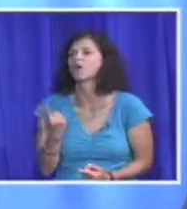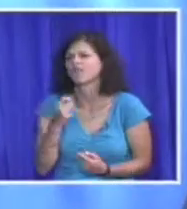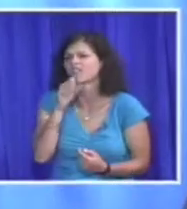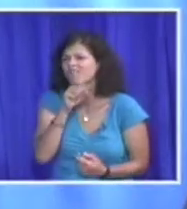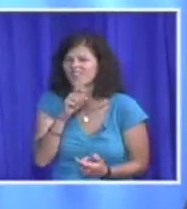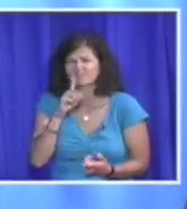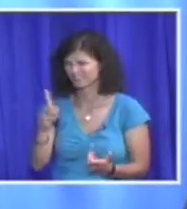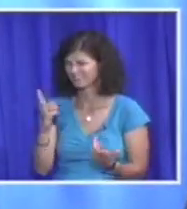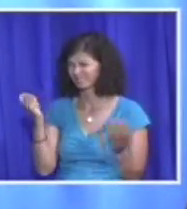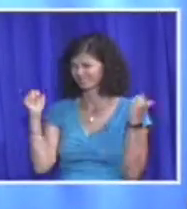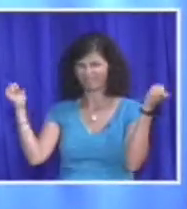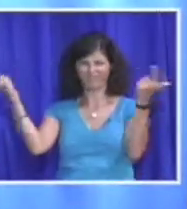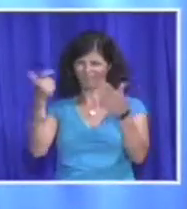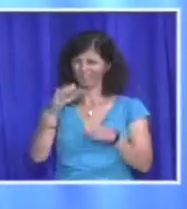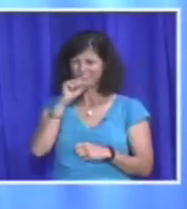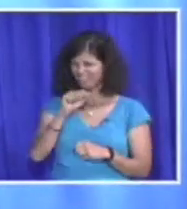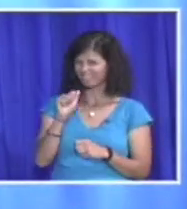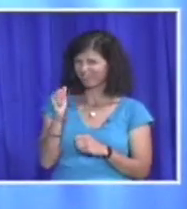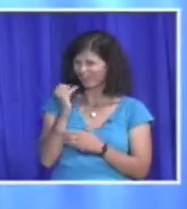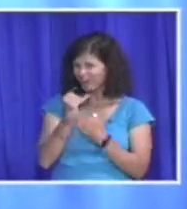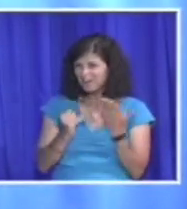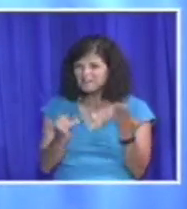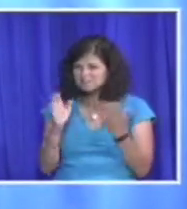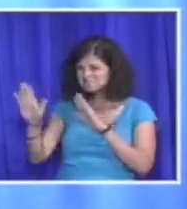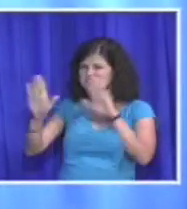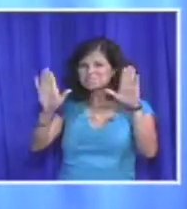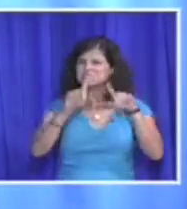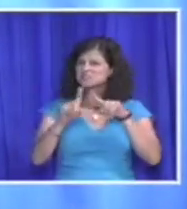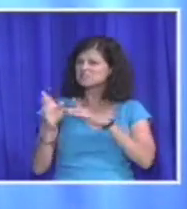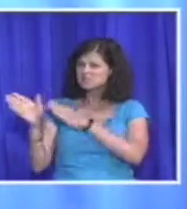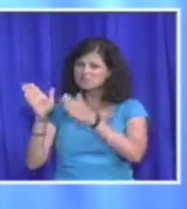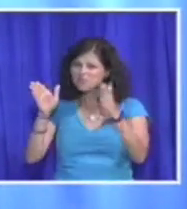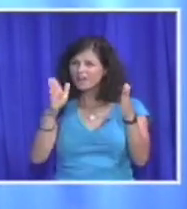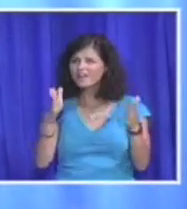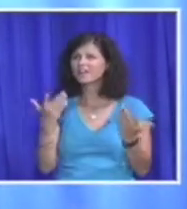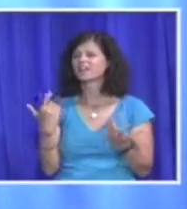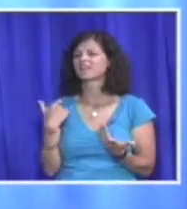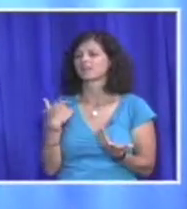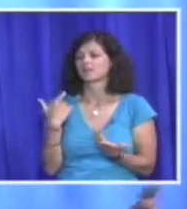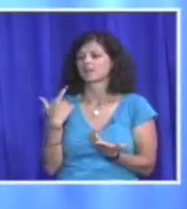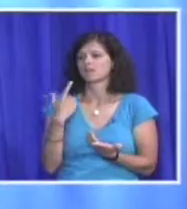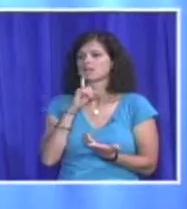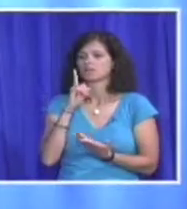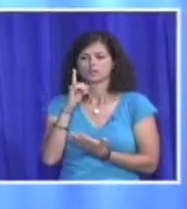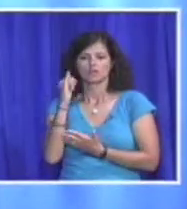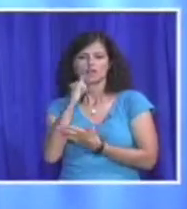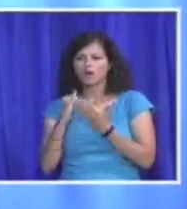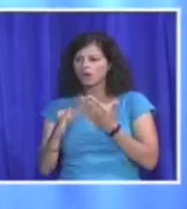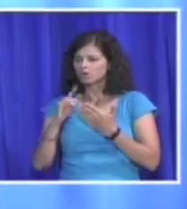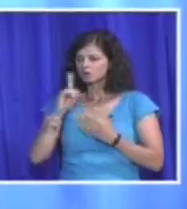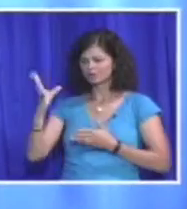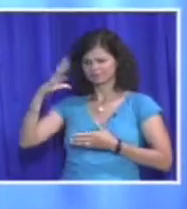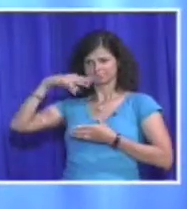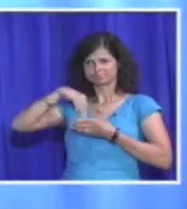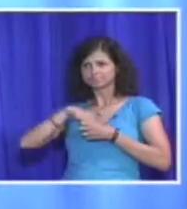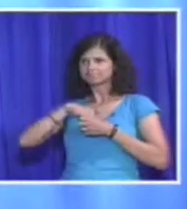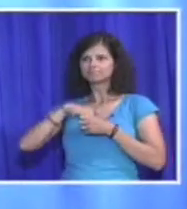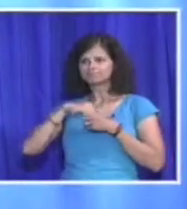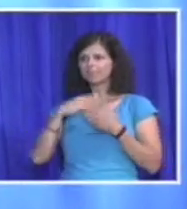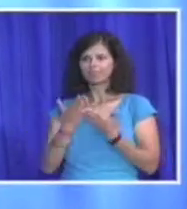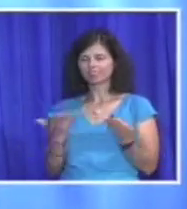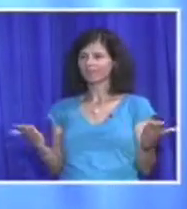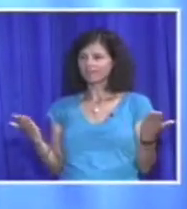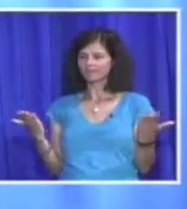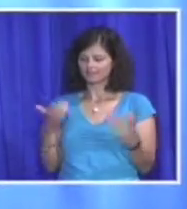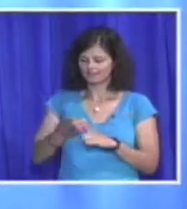loves art in their own right. I think art's a very encompassing thing. Um,